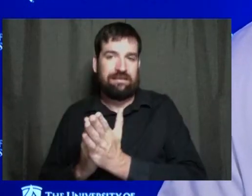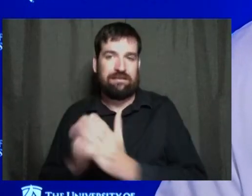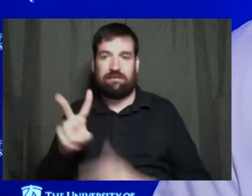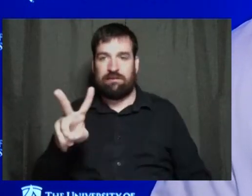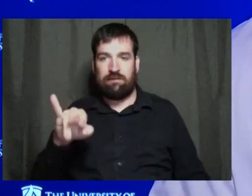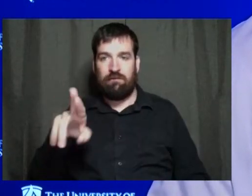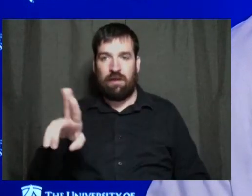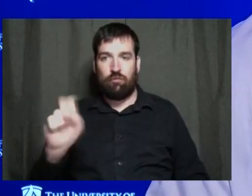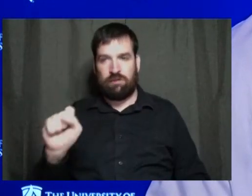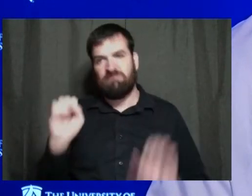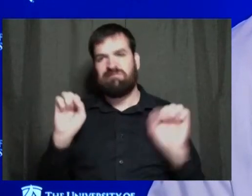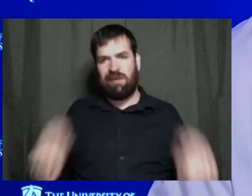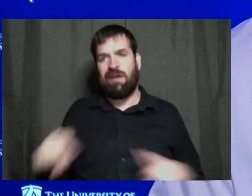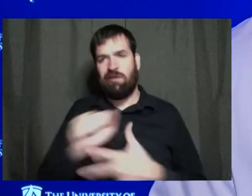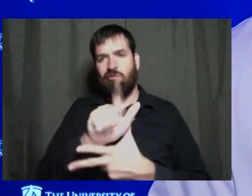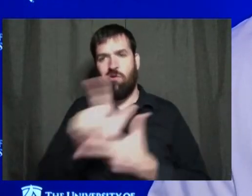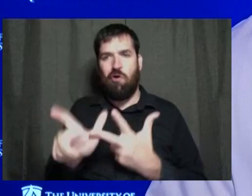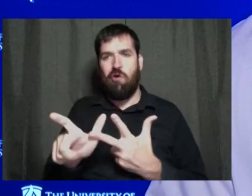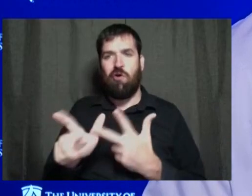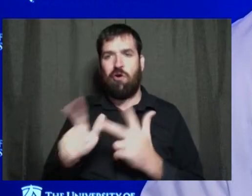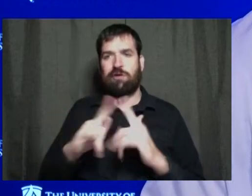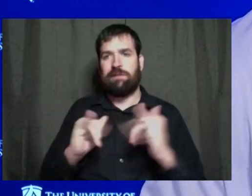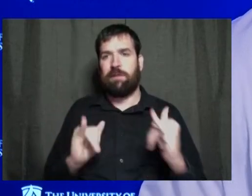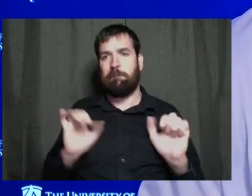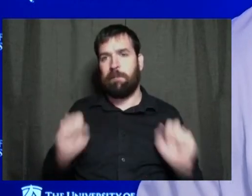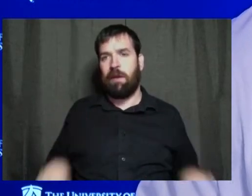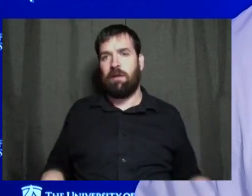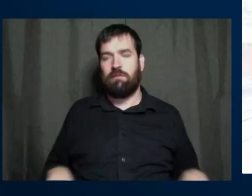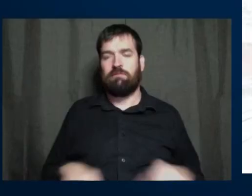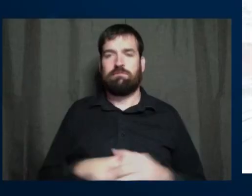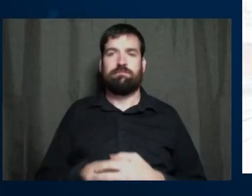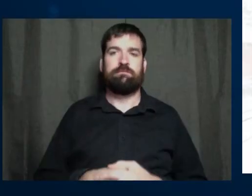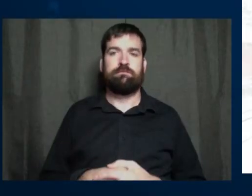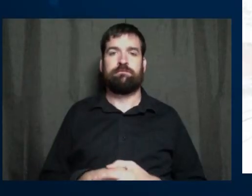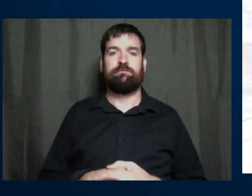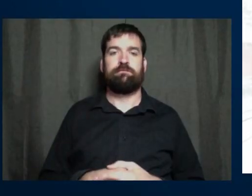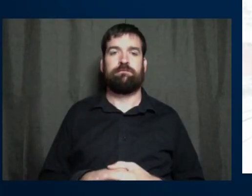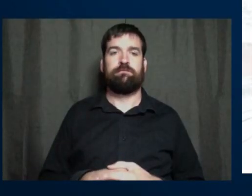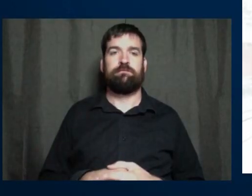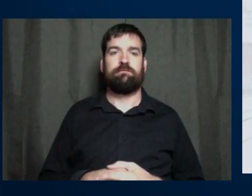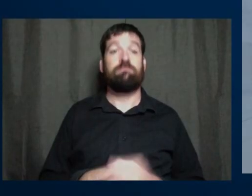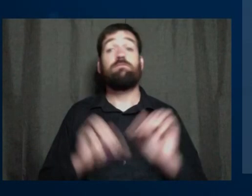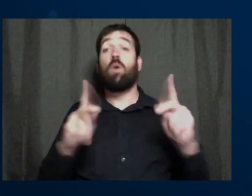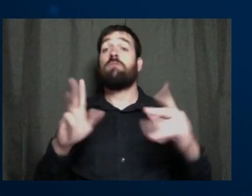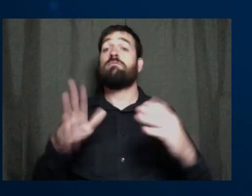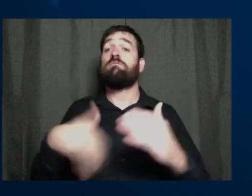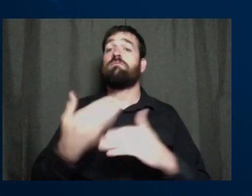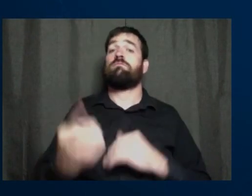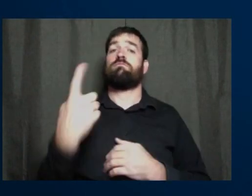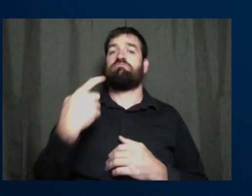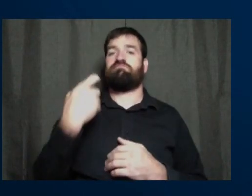those vaccinations around the same time or at the same visit. Okay, the next one is, I read a recent